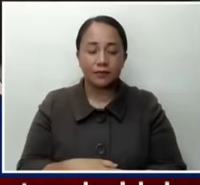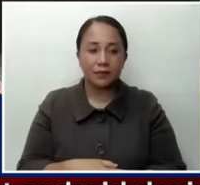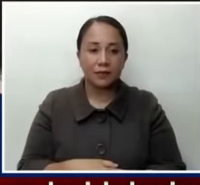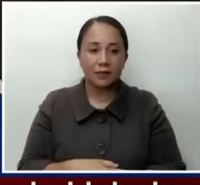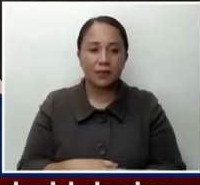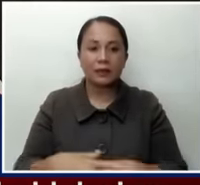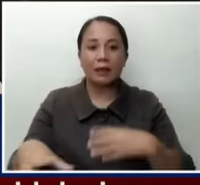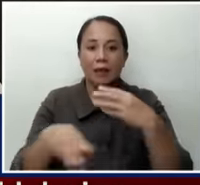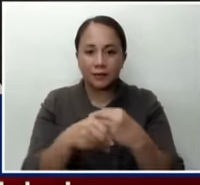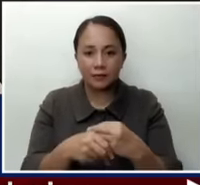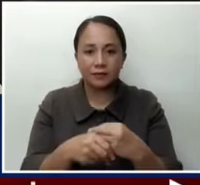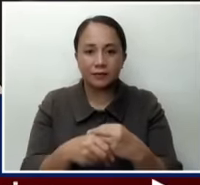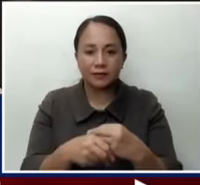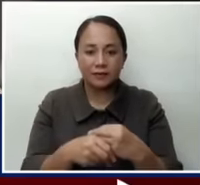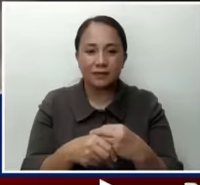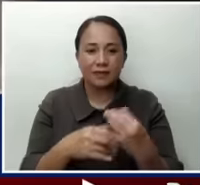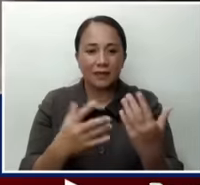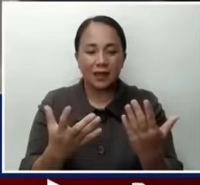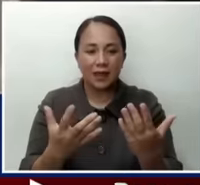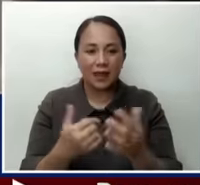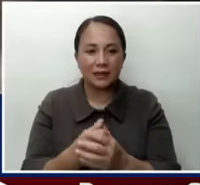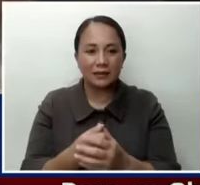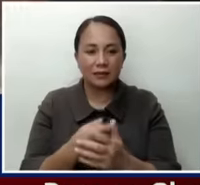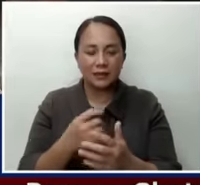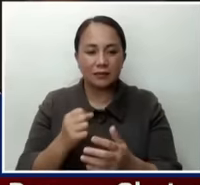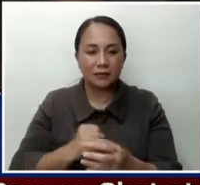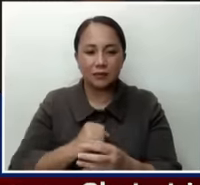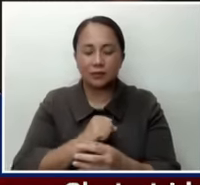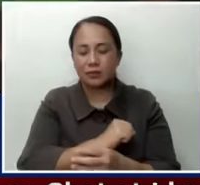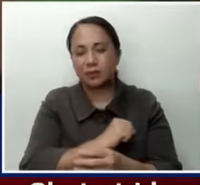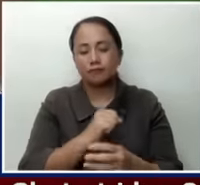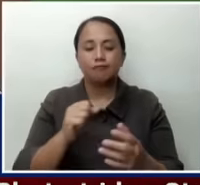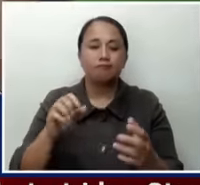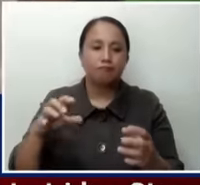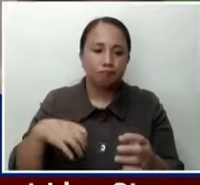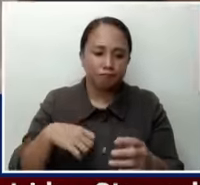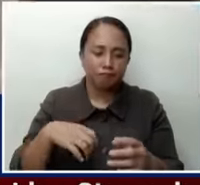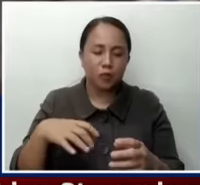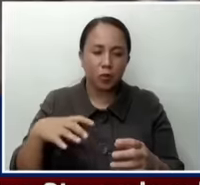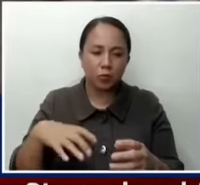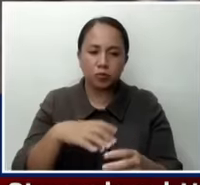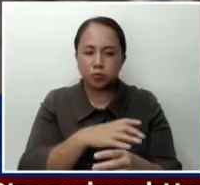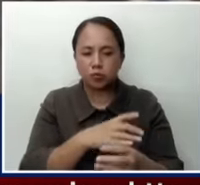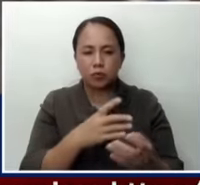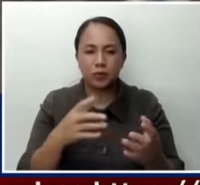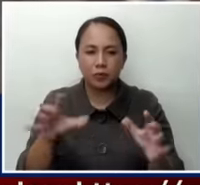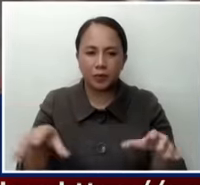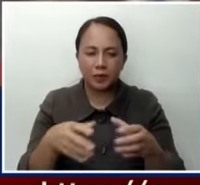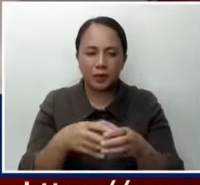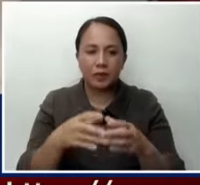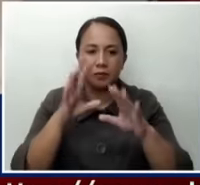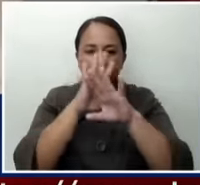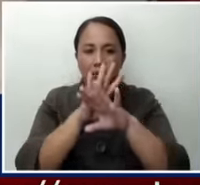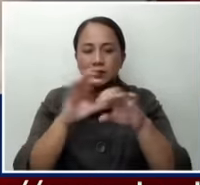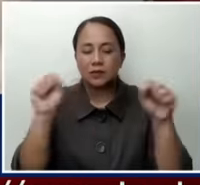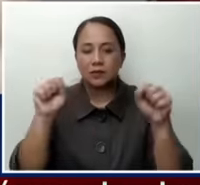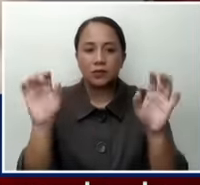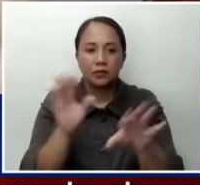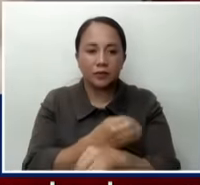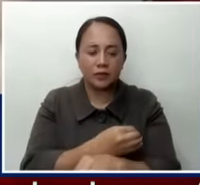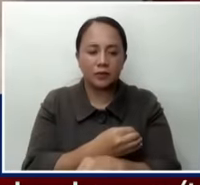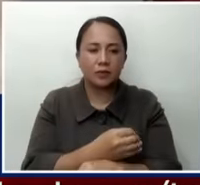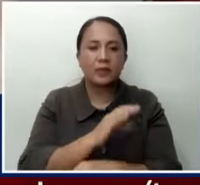dinadagdagan yan at the bicameral committee at saka doon sa pag nasa president's office. We have